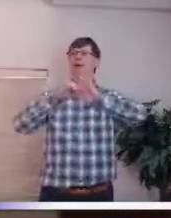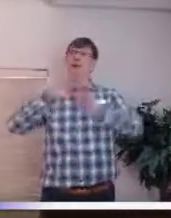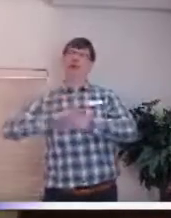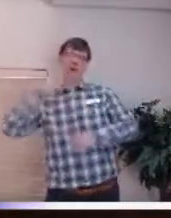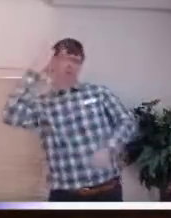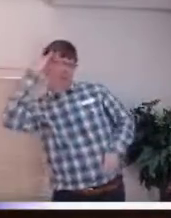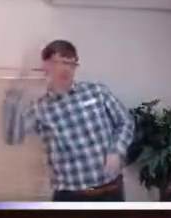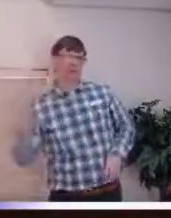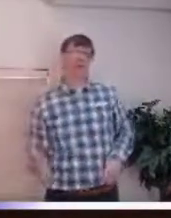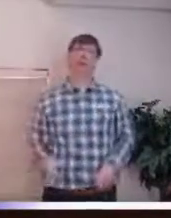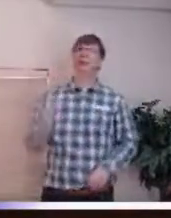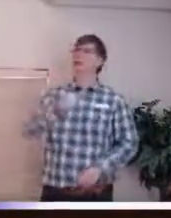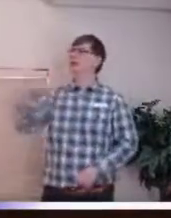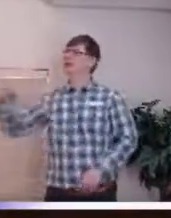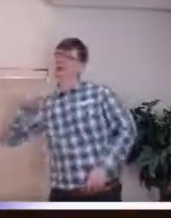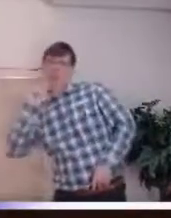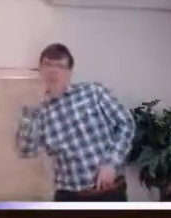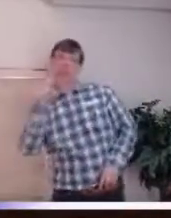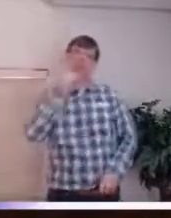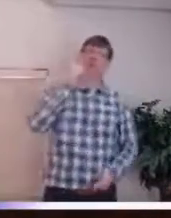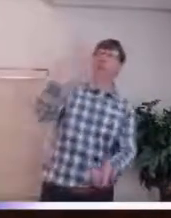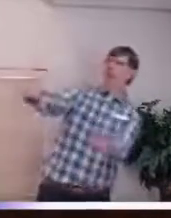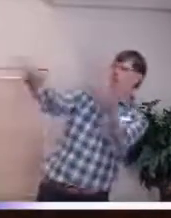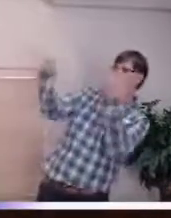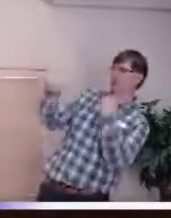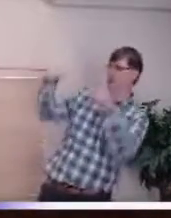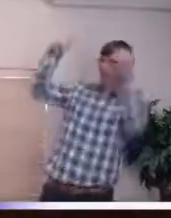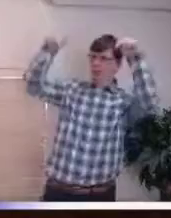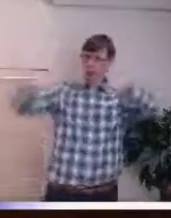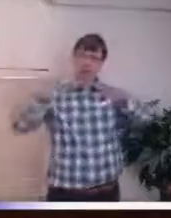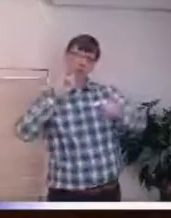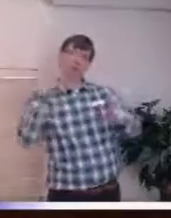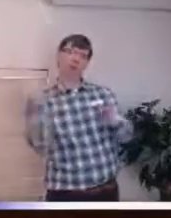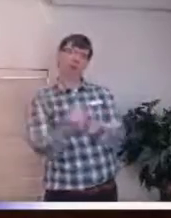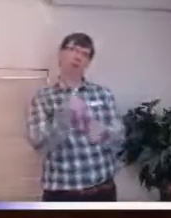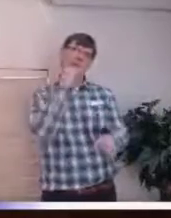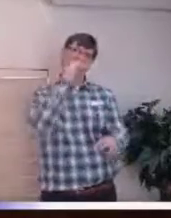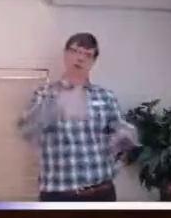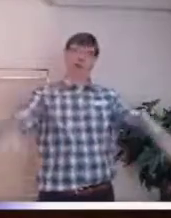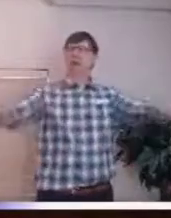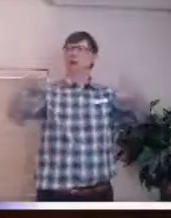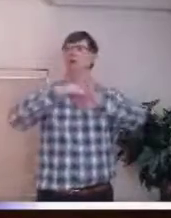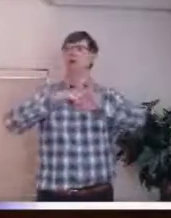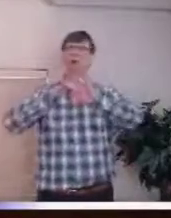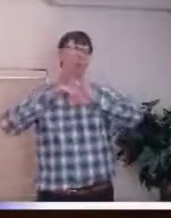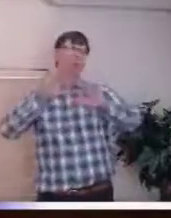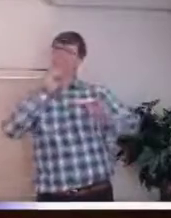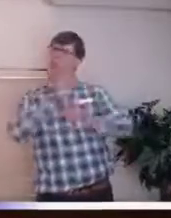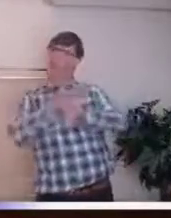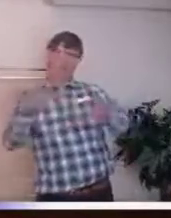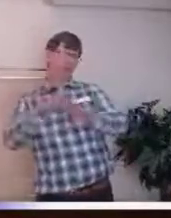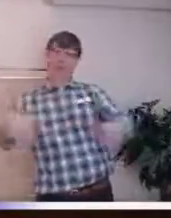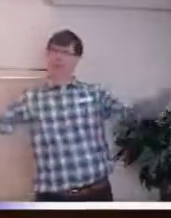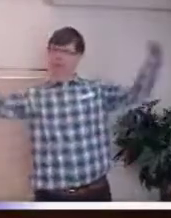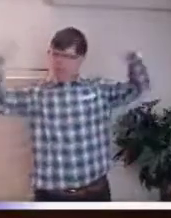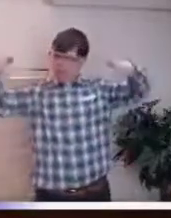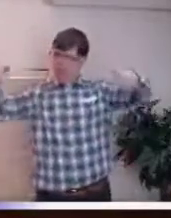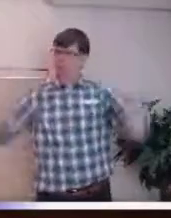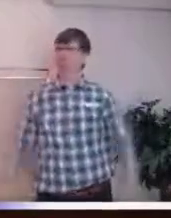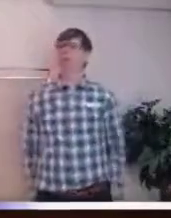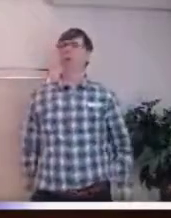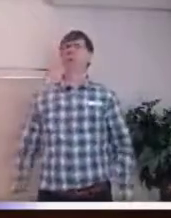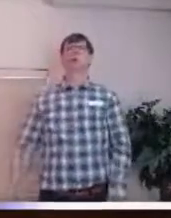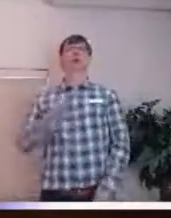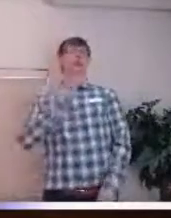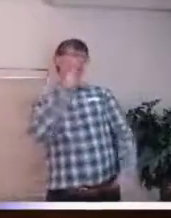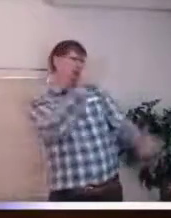know each one of you in here today has a sense of connection, or you would not be here.